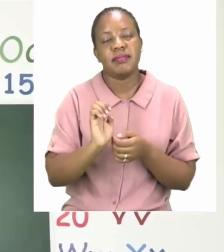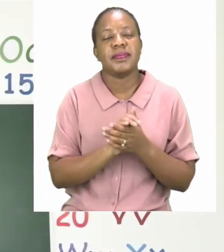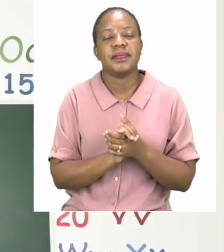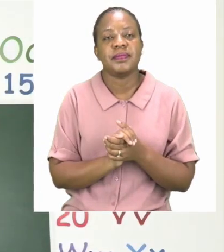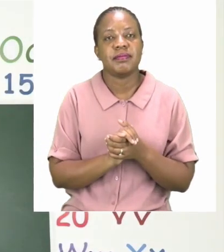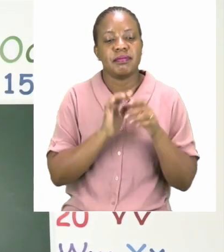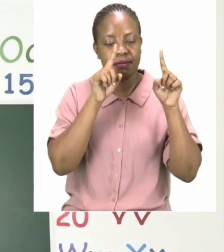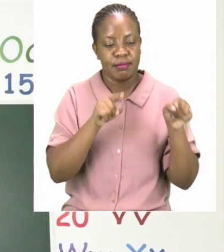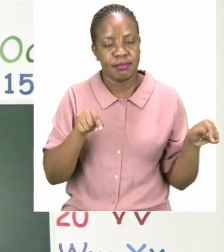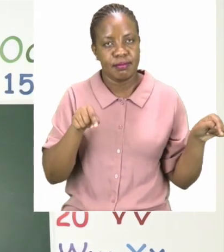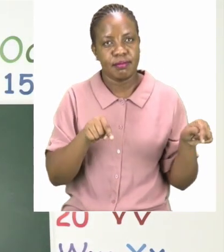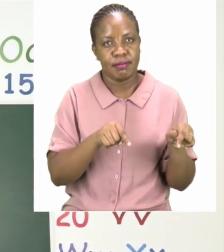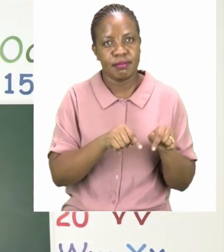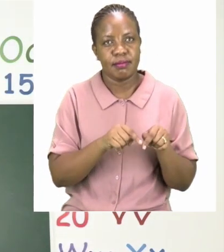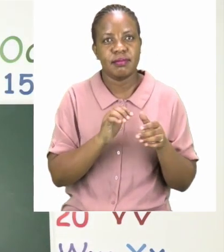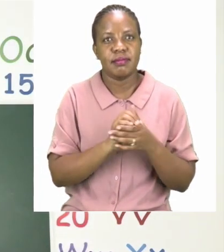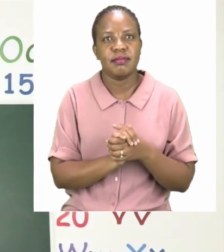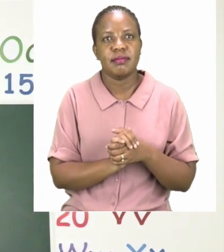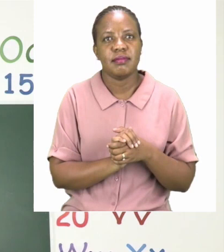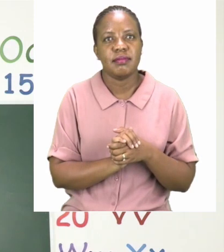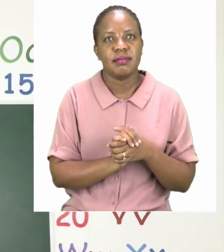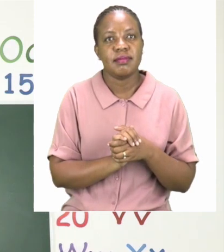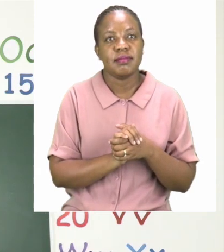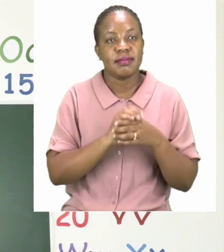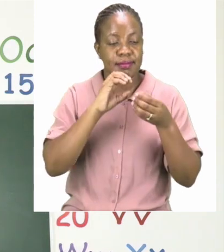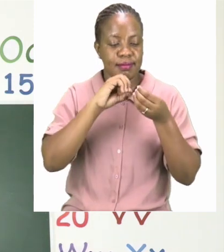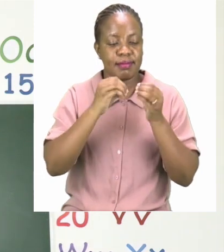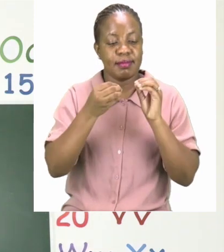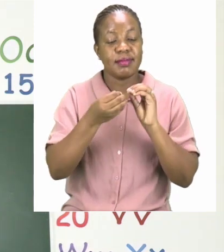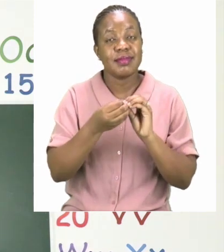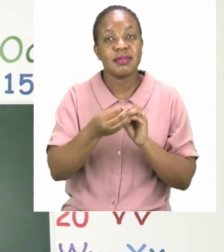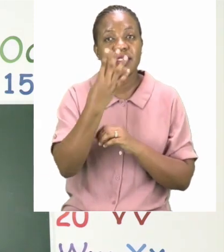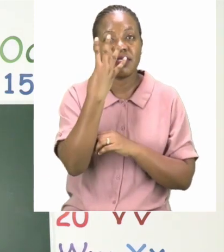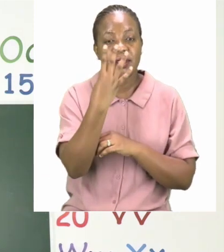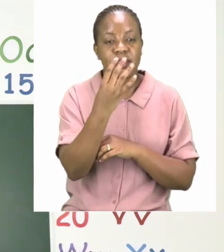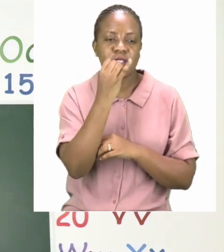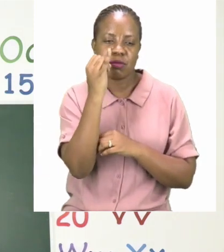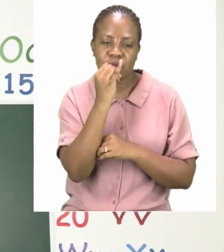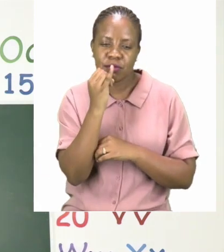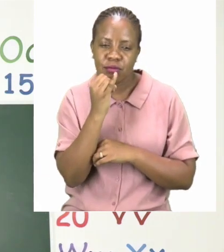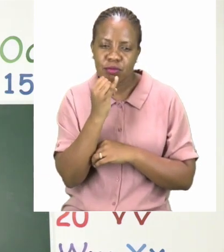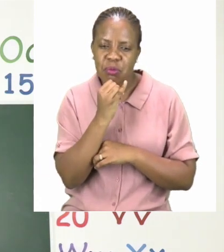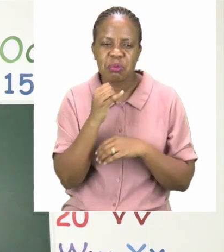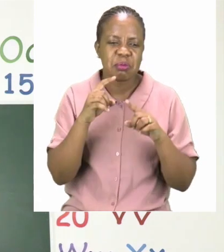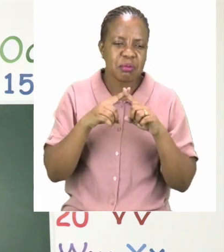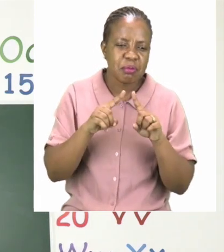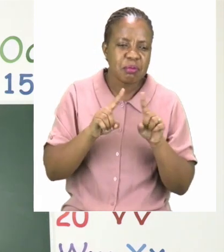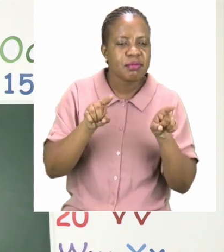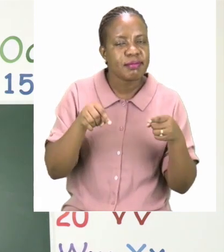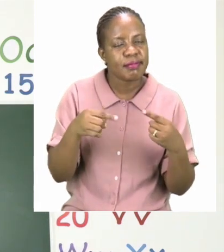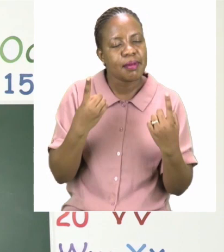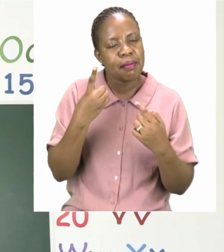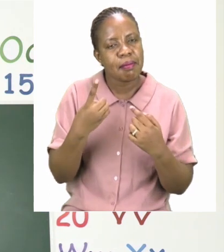Now, the number 4 can be drawn in different ways, but we want to do it the same way. So, we are going